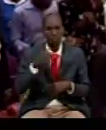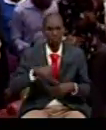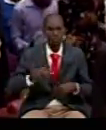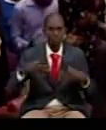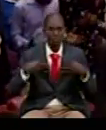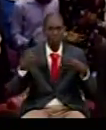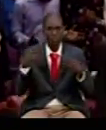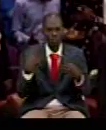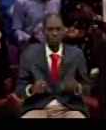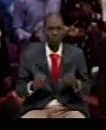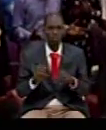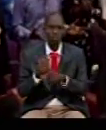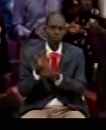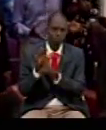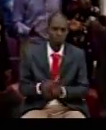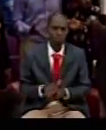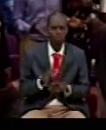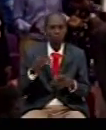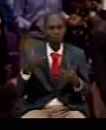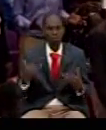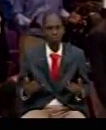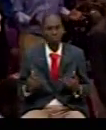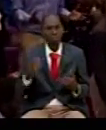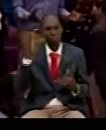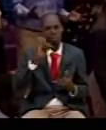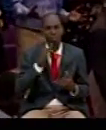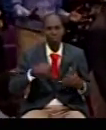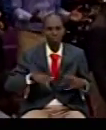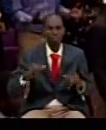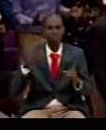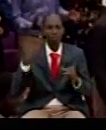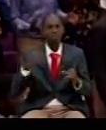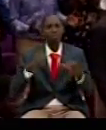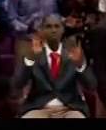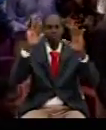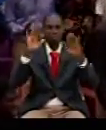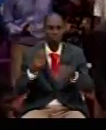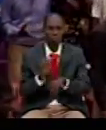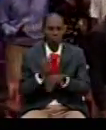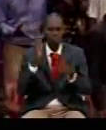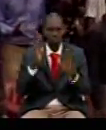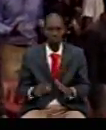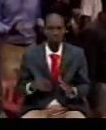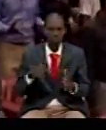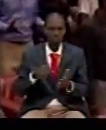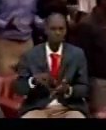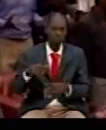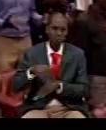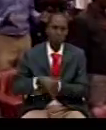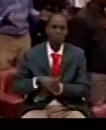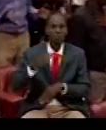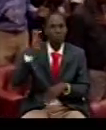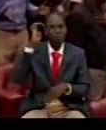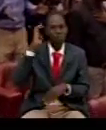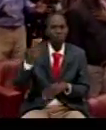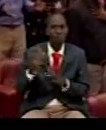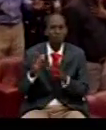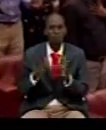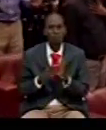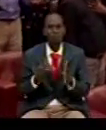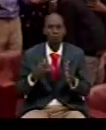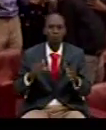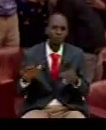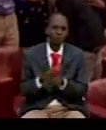today. Is still the miracle worker today. Jesus, anointed of the Holy Ghost and with